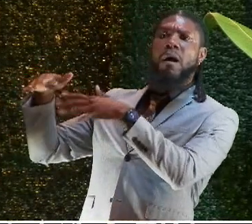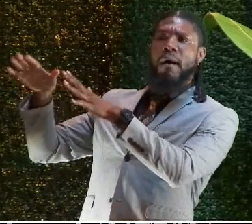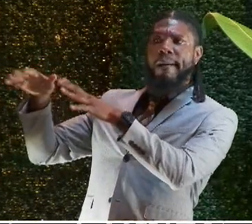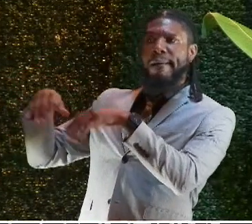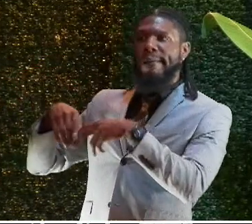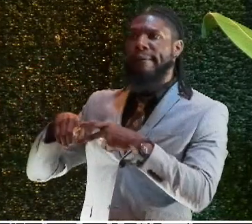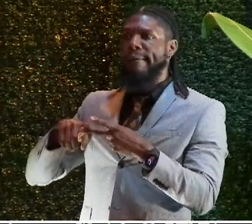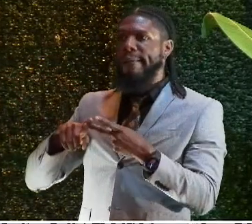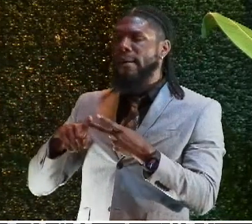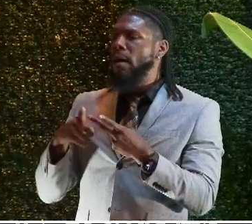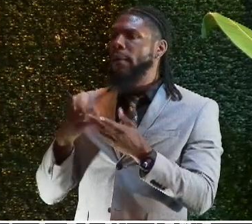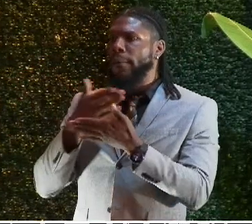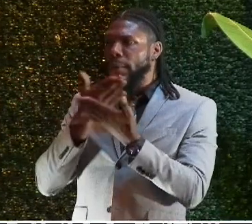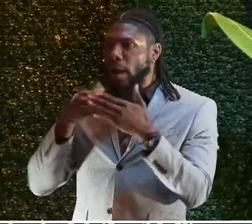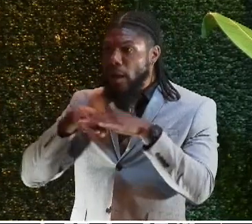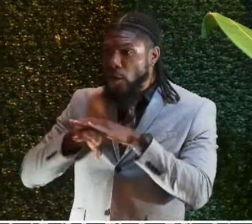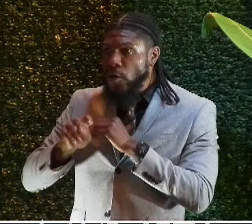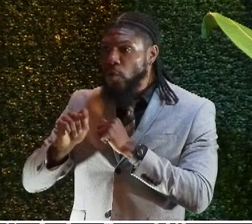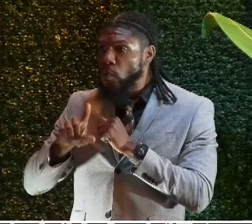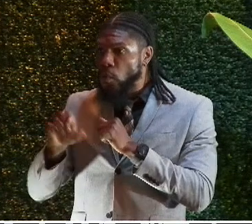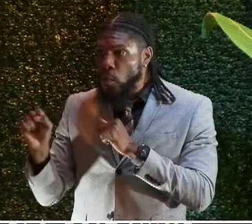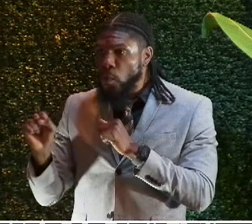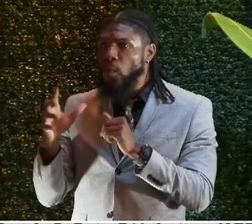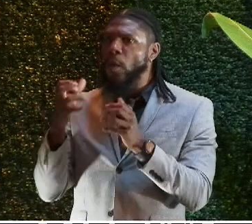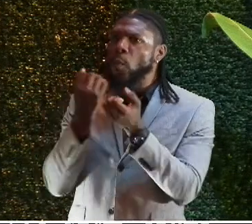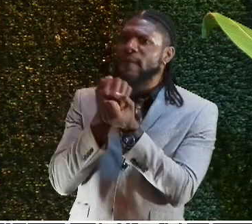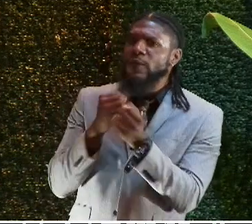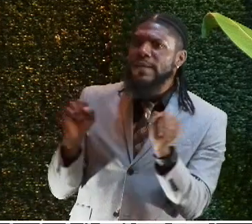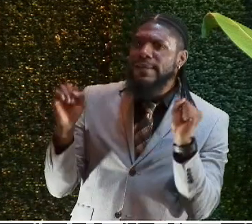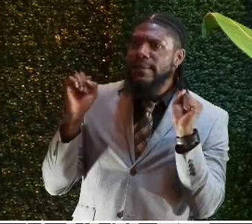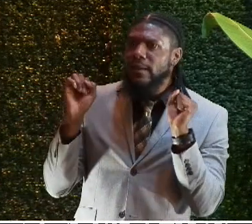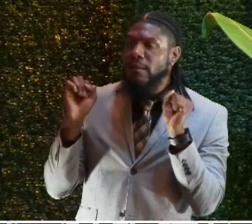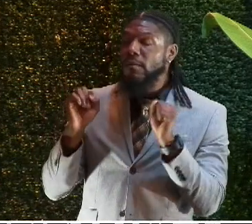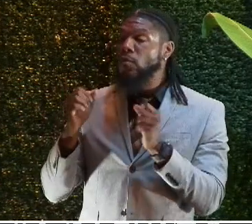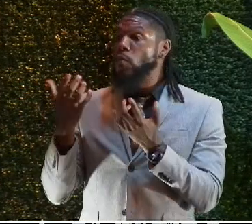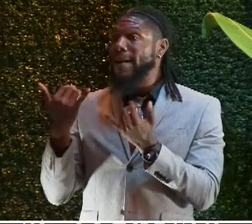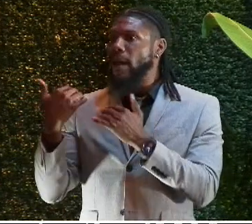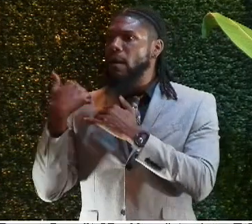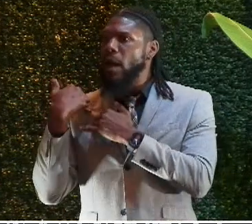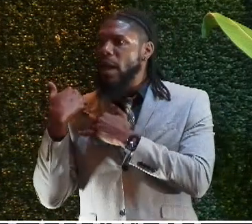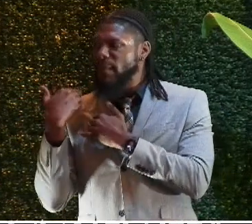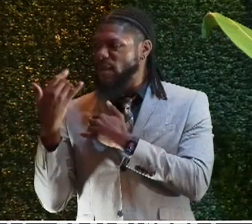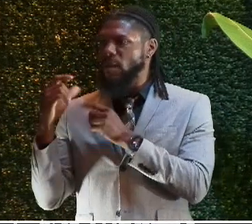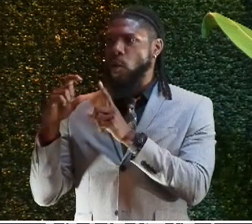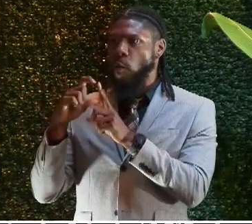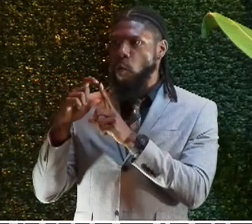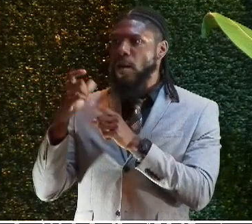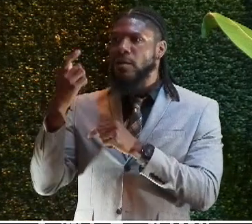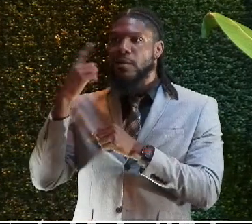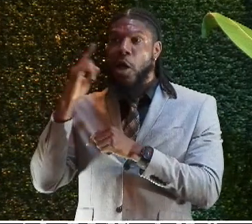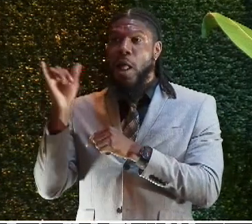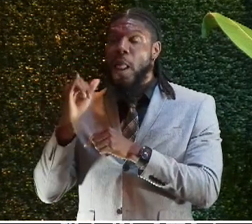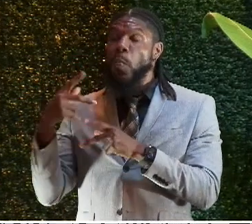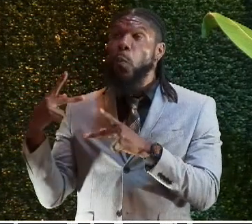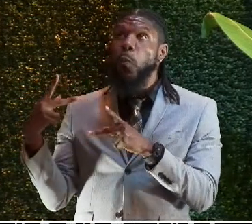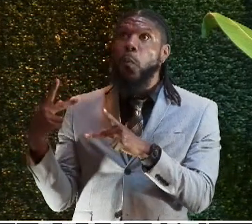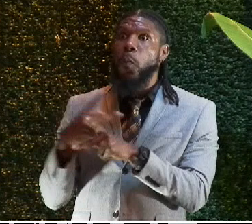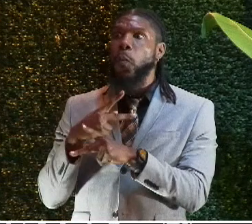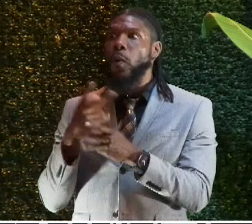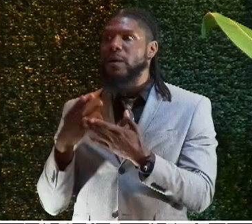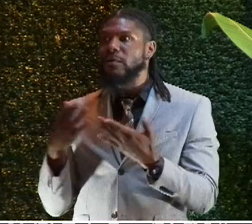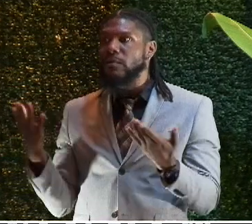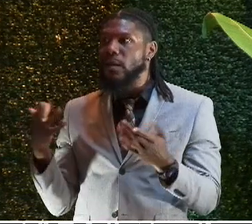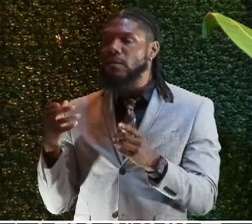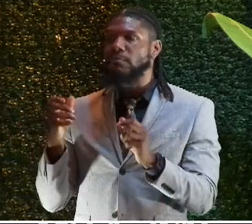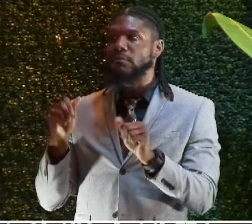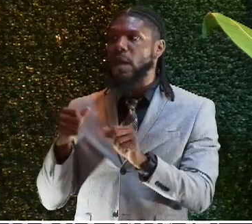the tools for accountability, because right now accountability sounds like the worst thing in America to